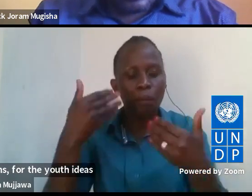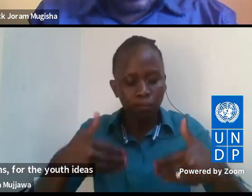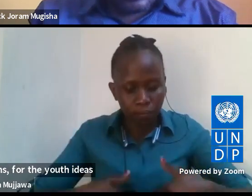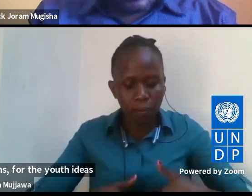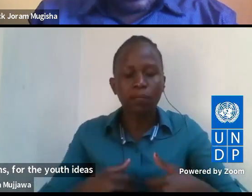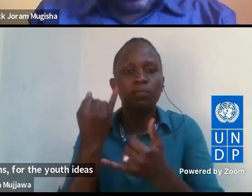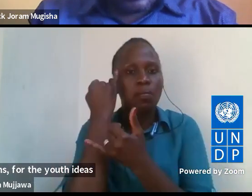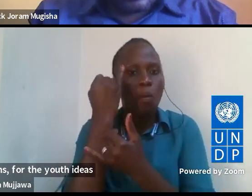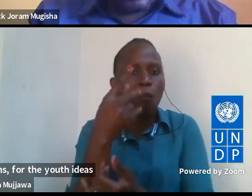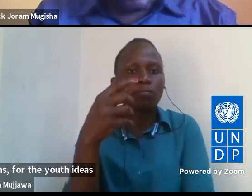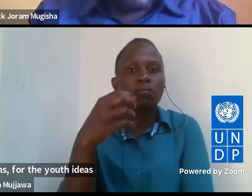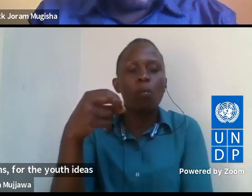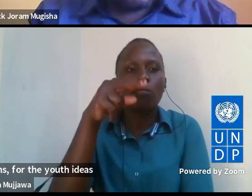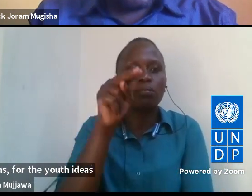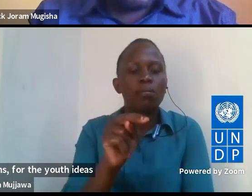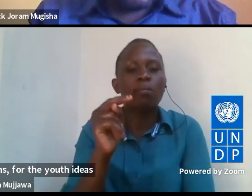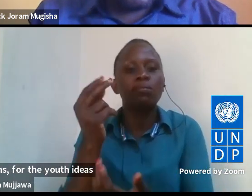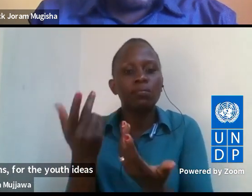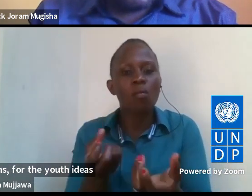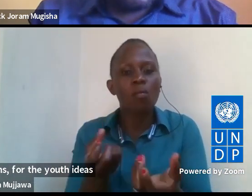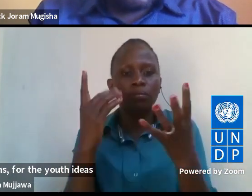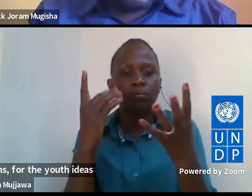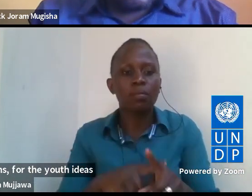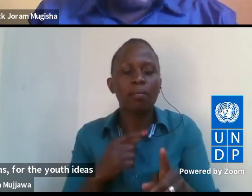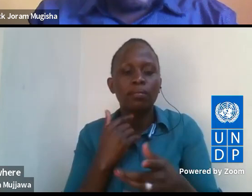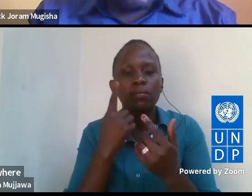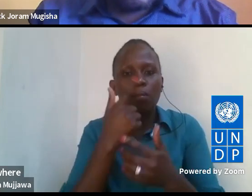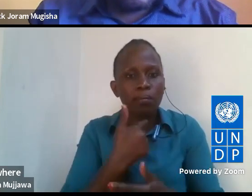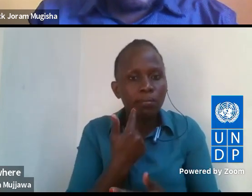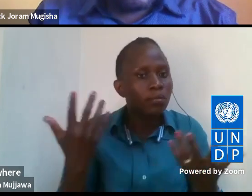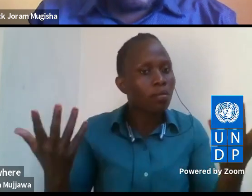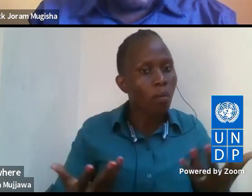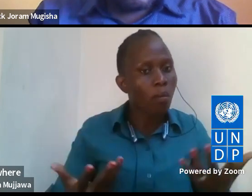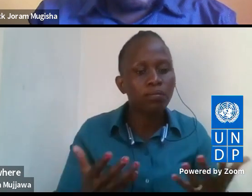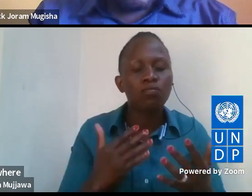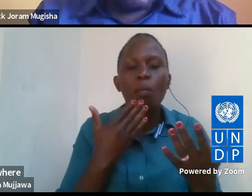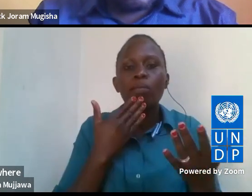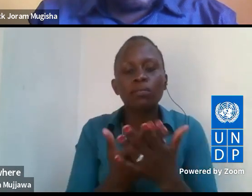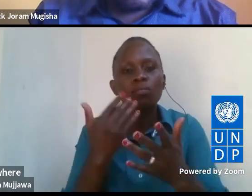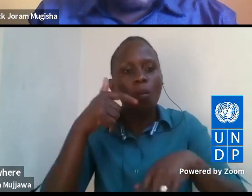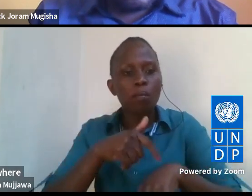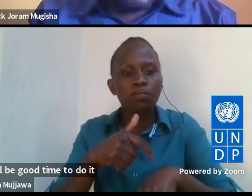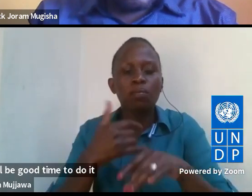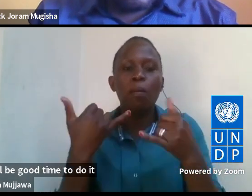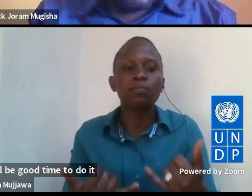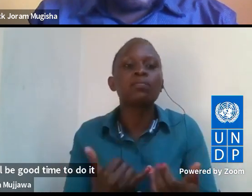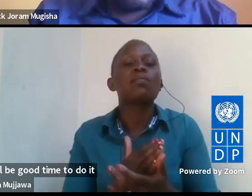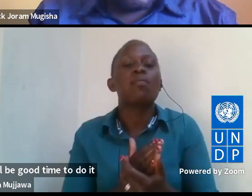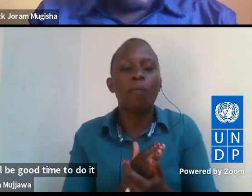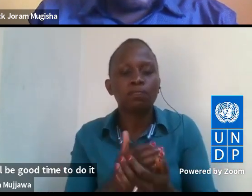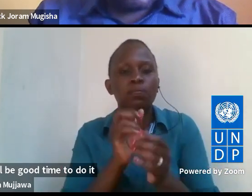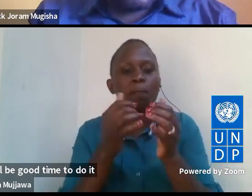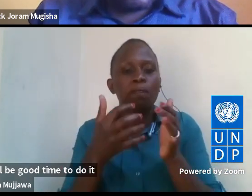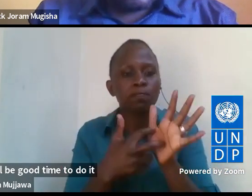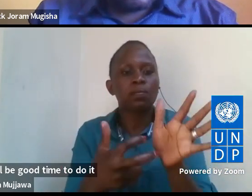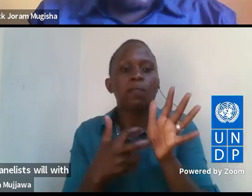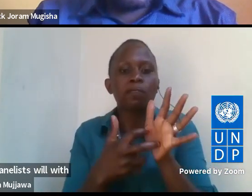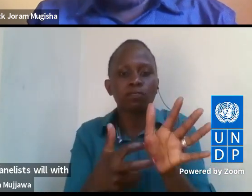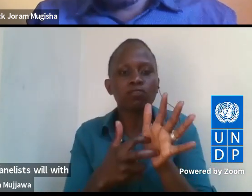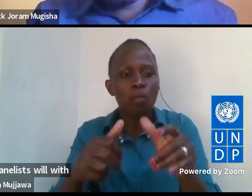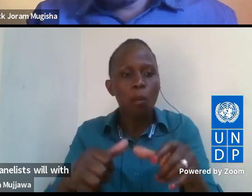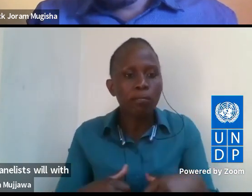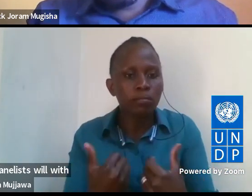on a chat box to see who is where, and this will be a good time to do it before we introduce our panelists. We'll let them